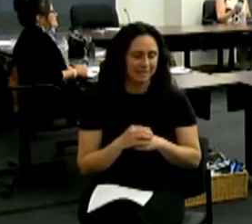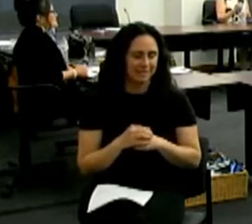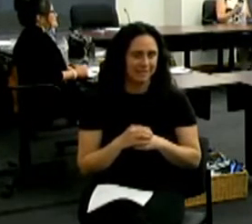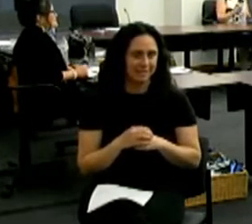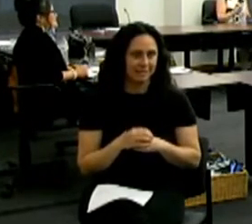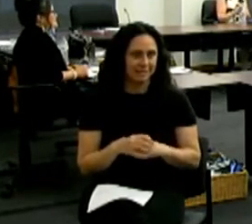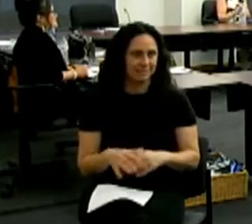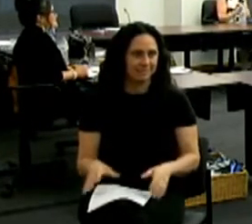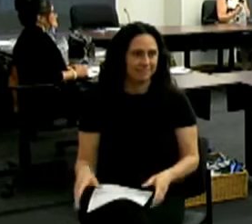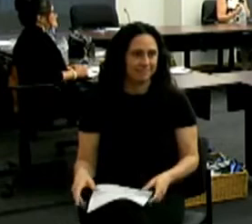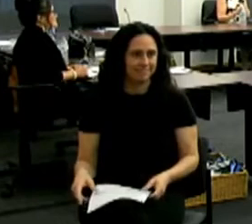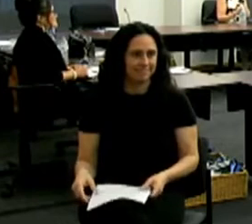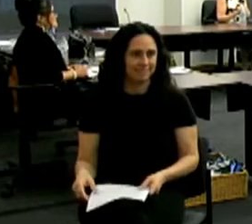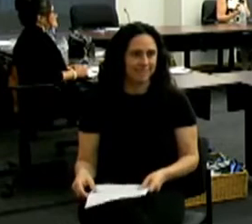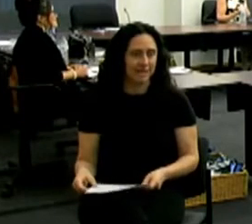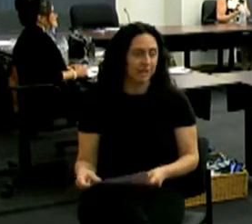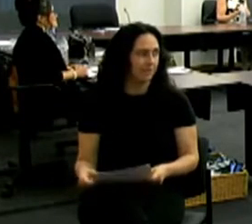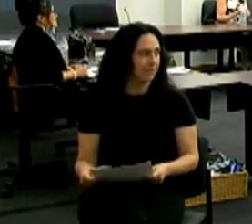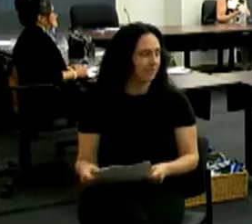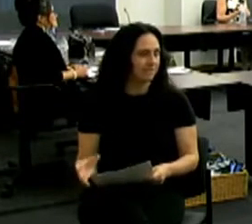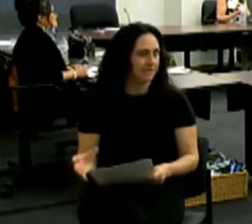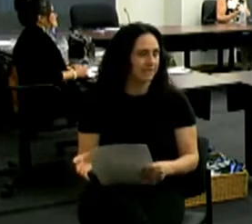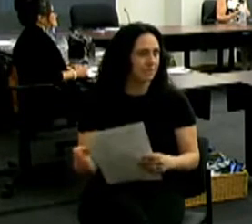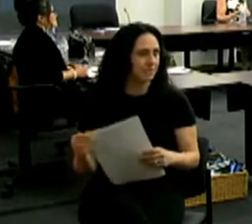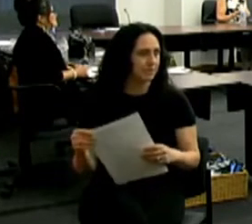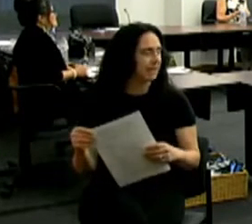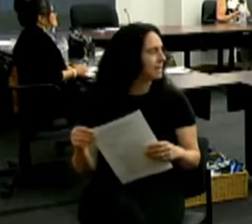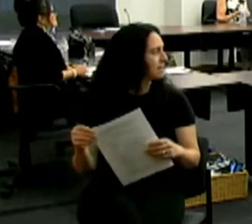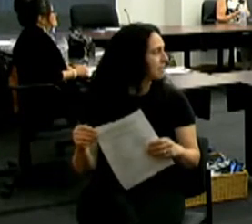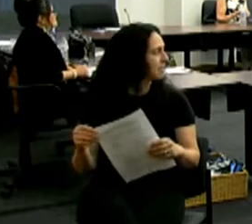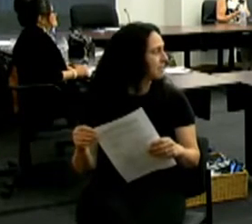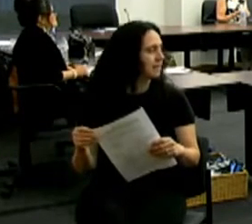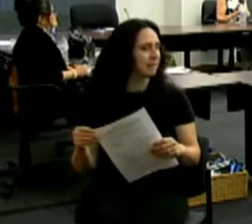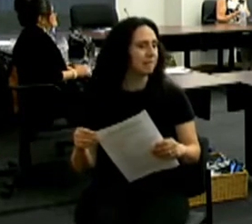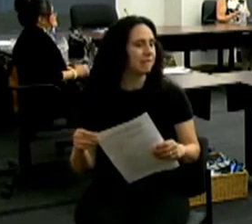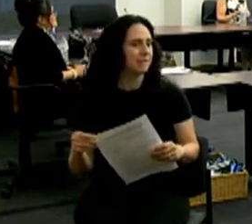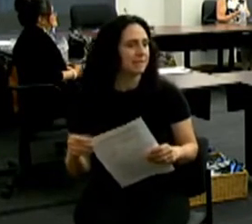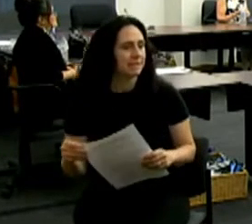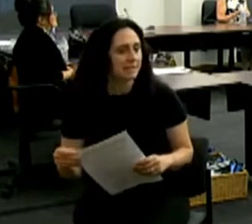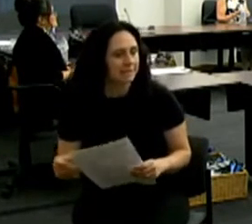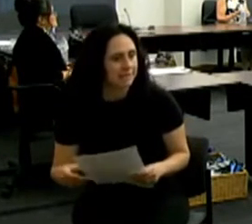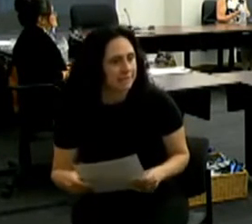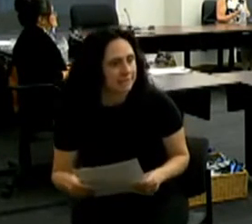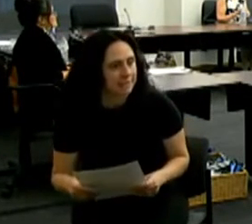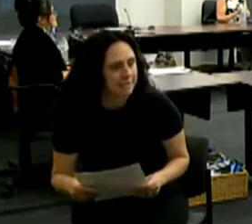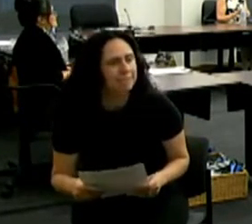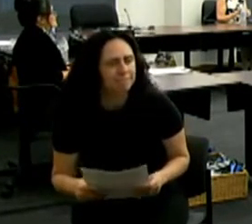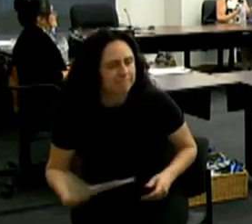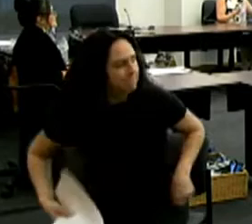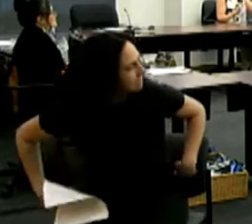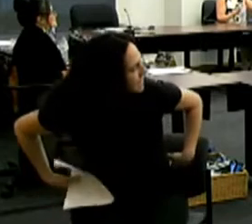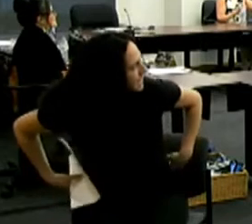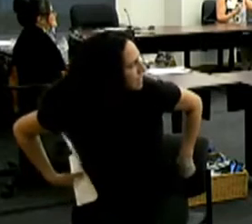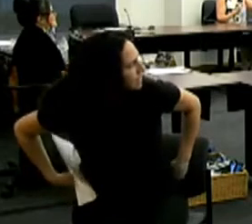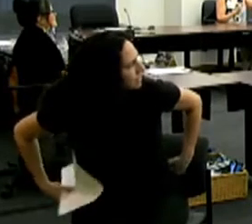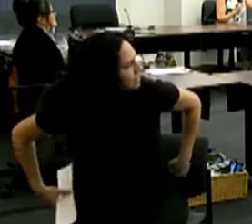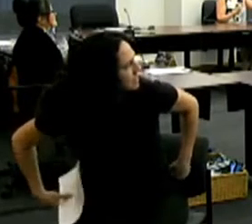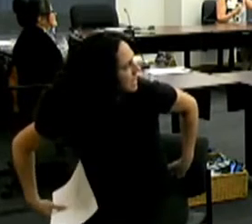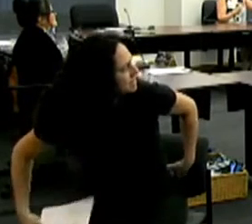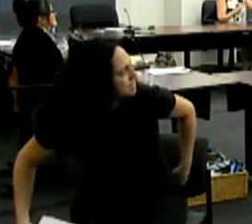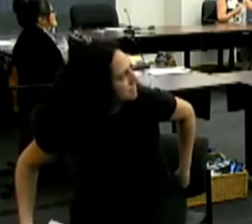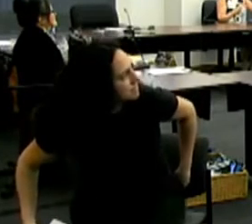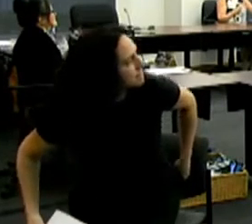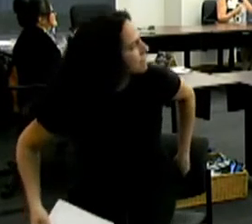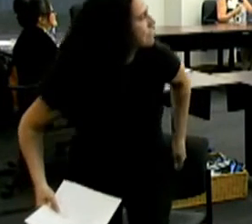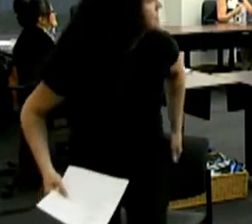motion. Yeah. So moved to Need a second. Hey, Jim. Jim. Trustee Budzinski,